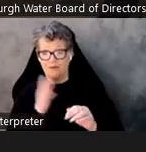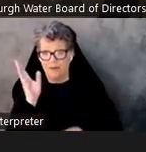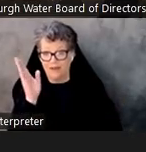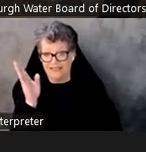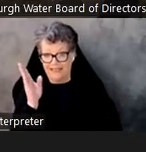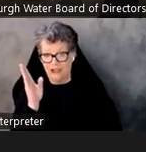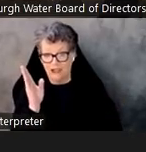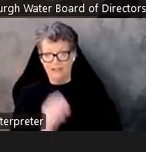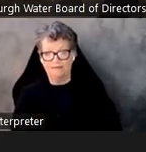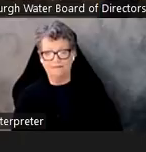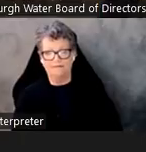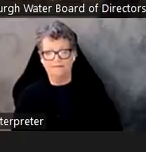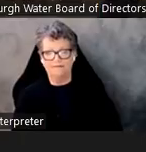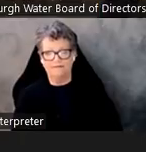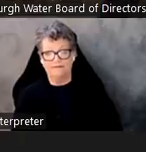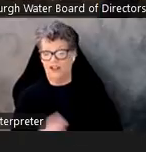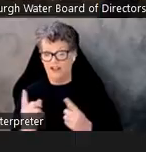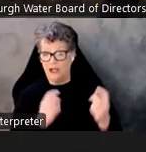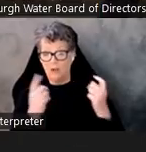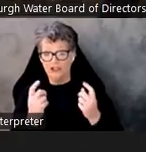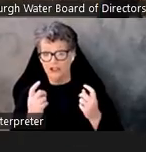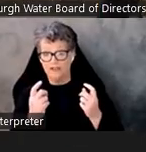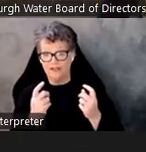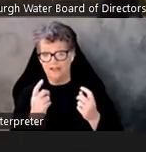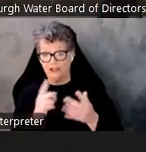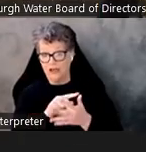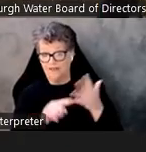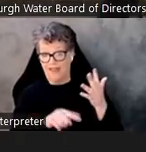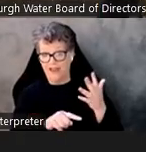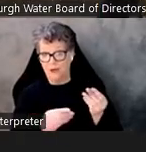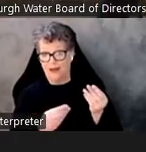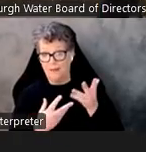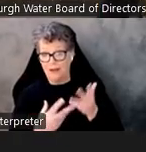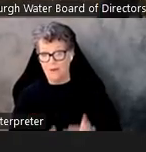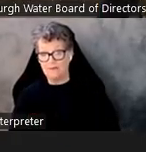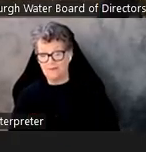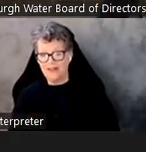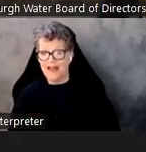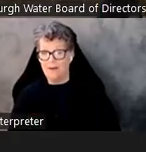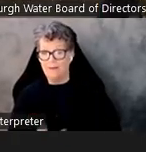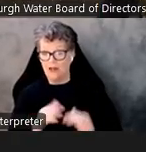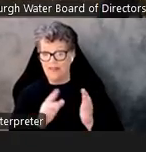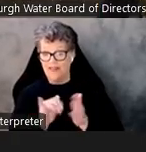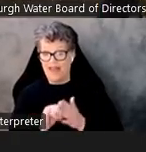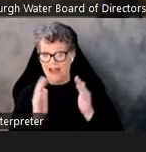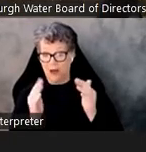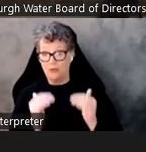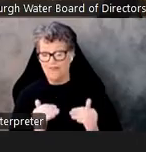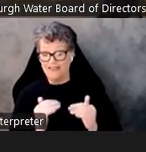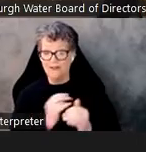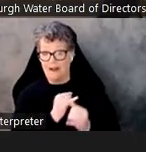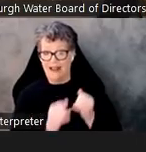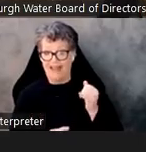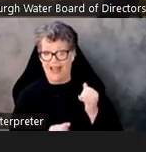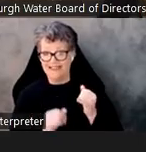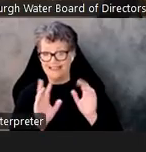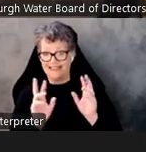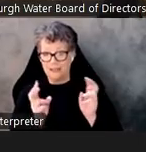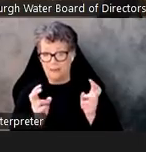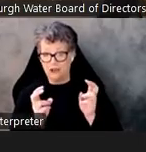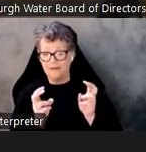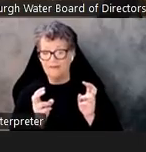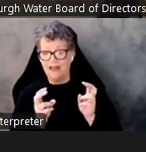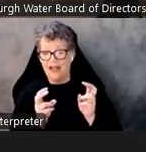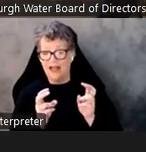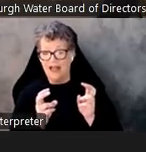presentation. If you have any questions on those, you can let me know. But otherwise, I will move into my last subject matter. The